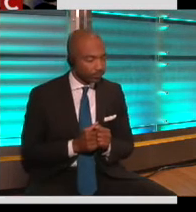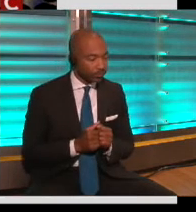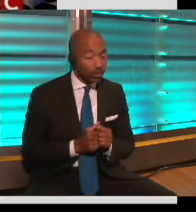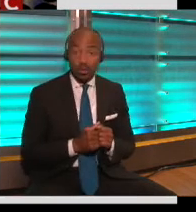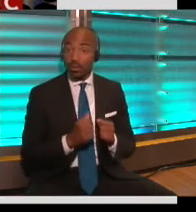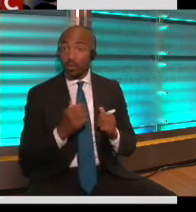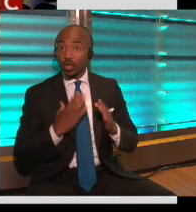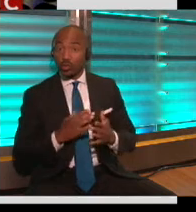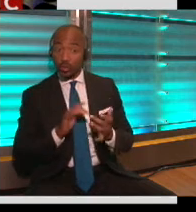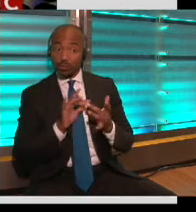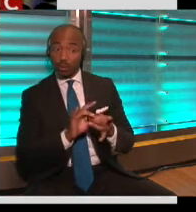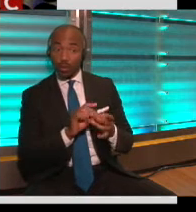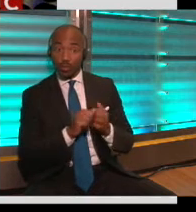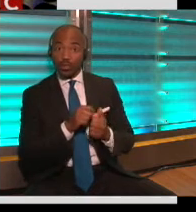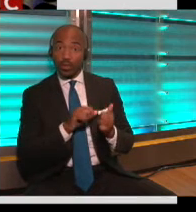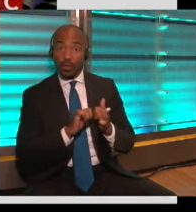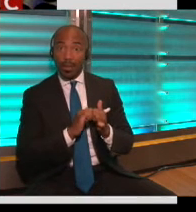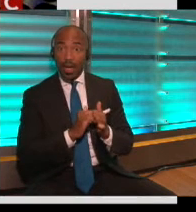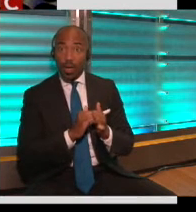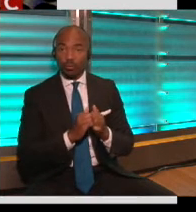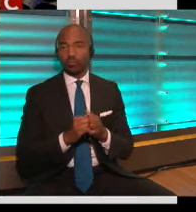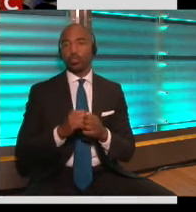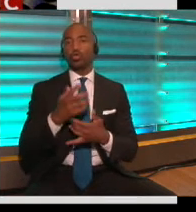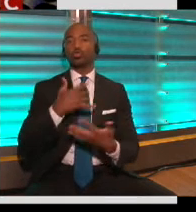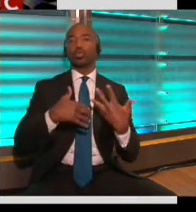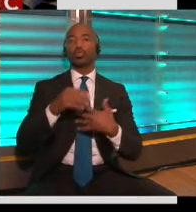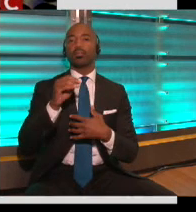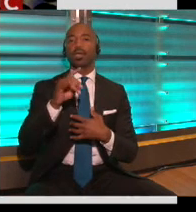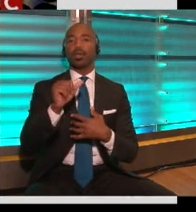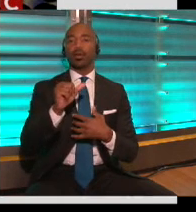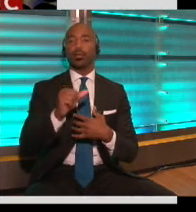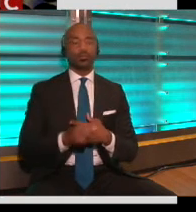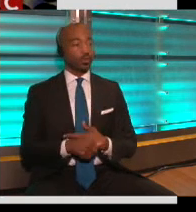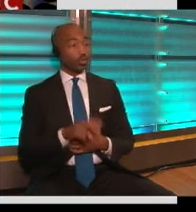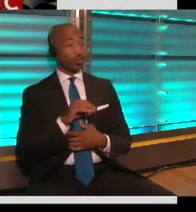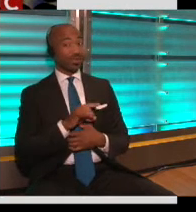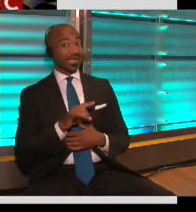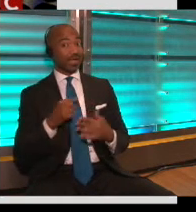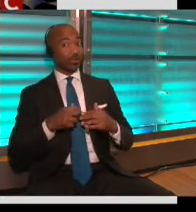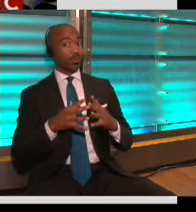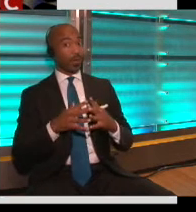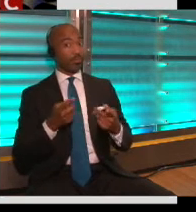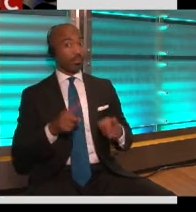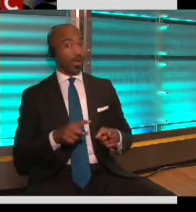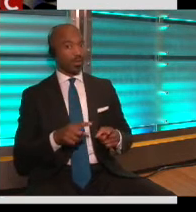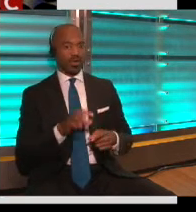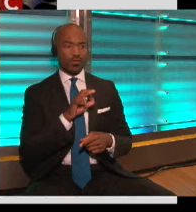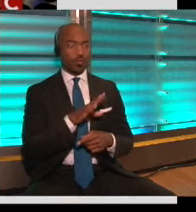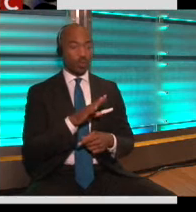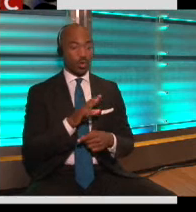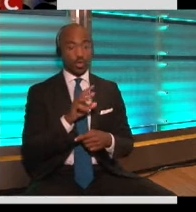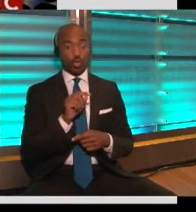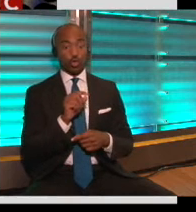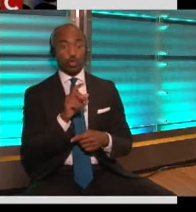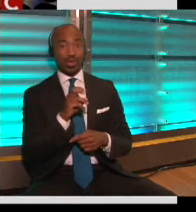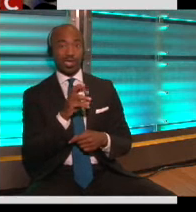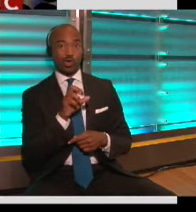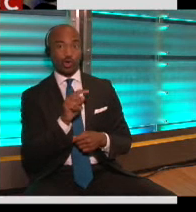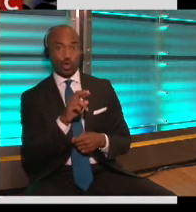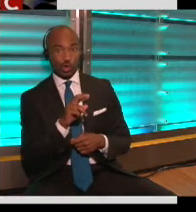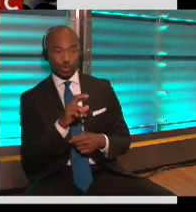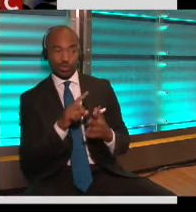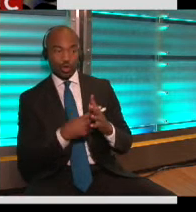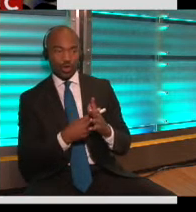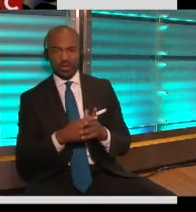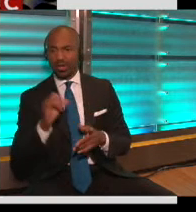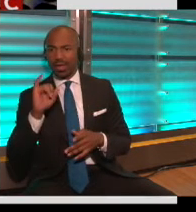through social media. And when we started Georgetown Cupcake in 2008, social media was barely on the map. Facebook and Twitter had just started. Instagram,